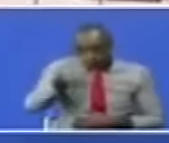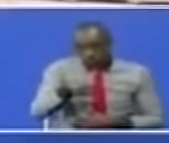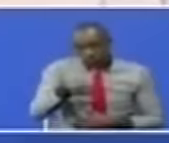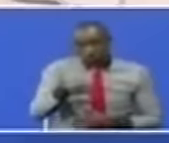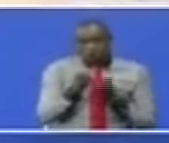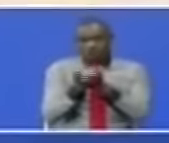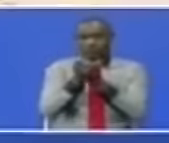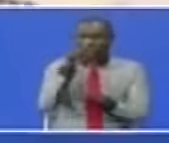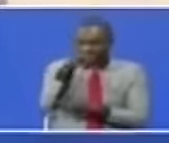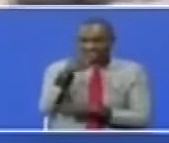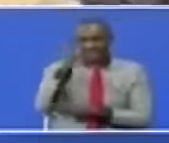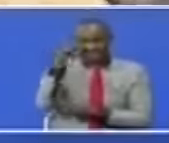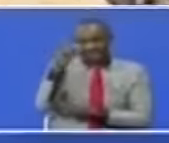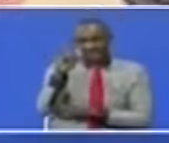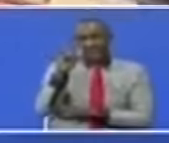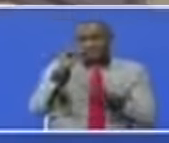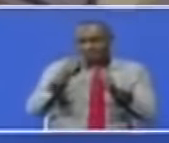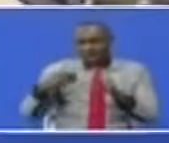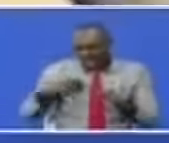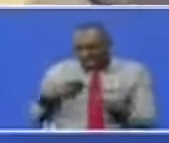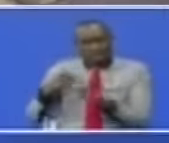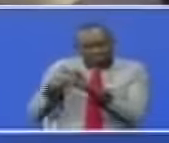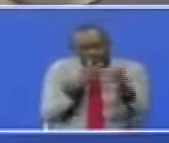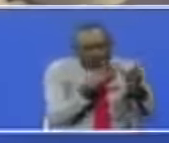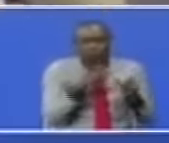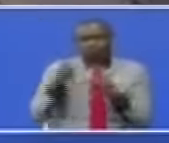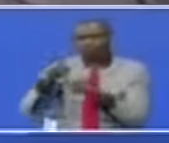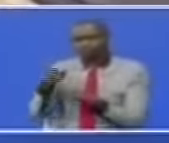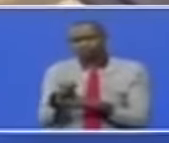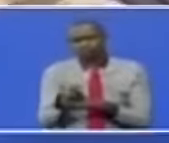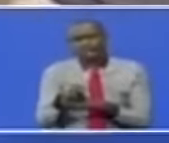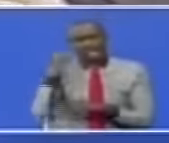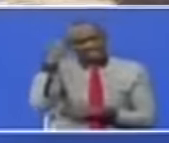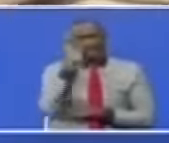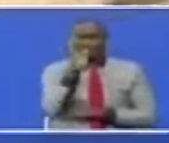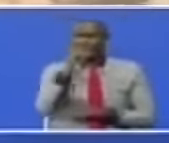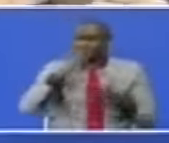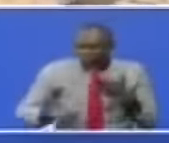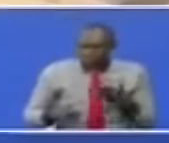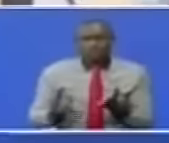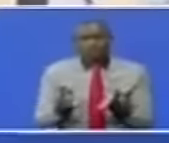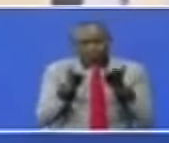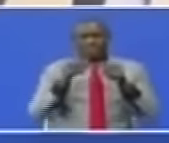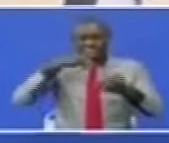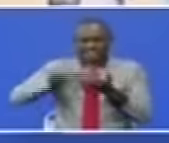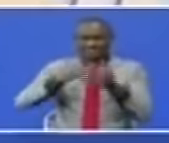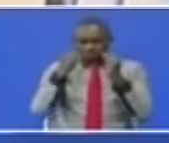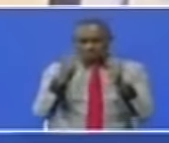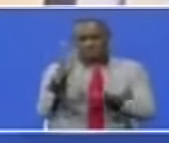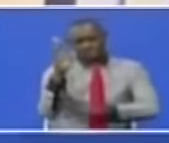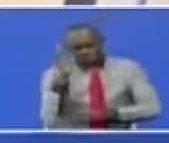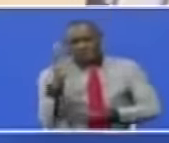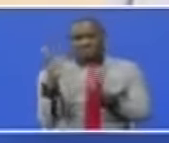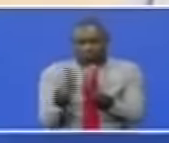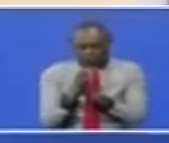CTF-151 flagship Navy ship that conducted a counter-piracy patrol. The idea behind the concept being to promote stability, security,